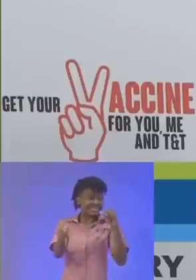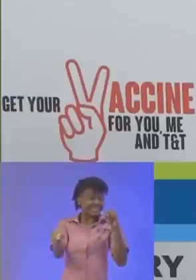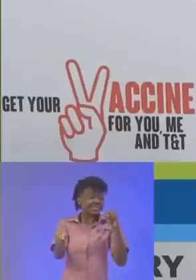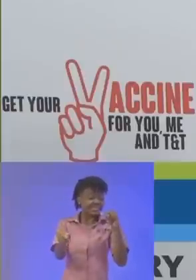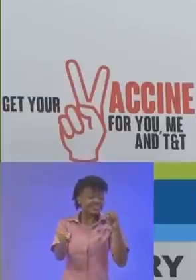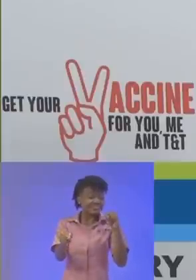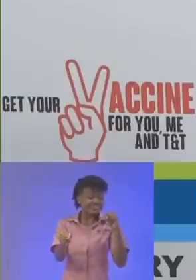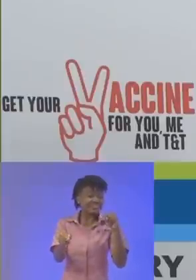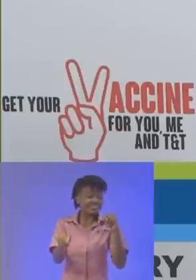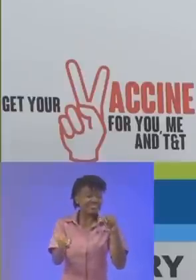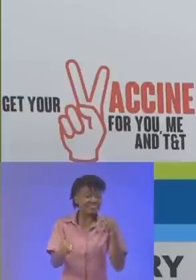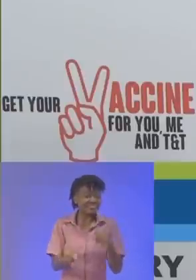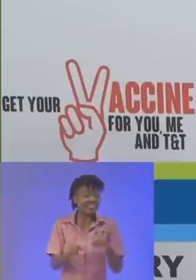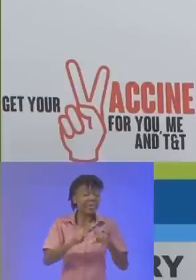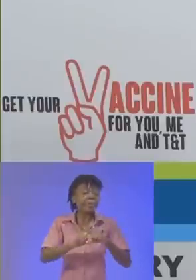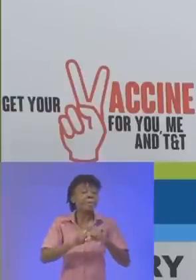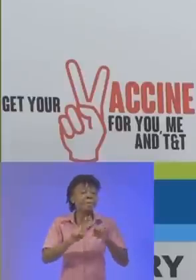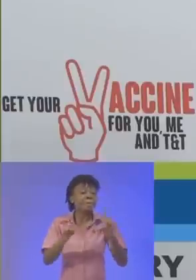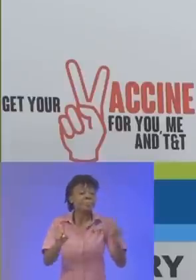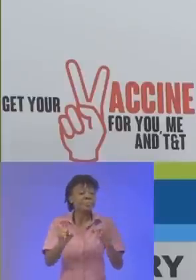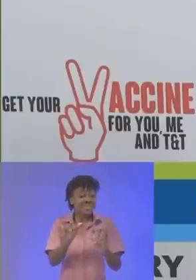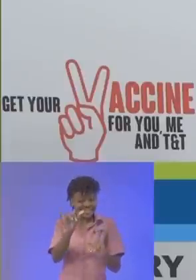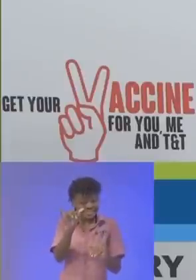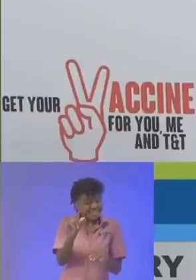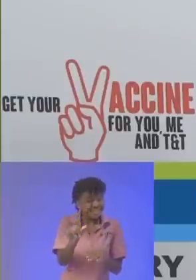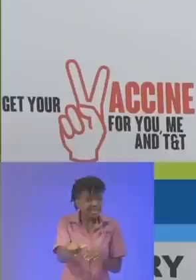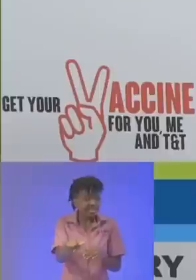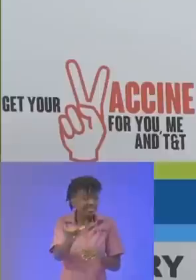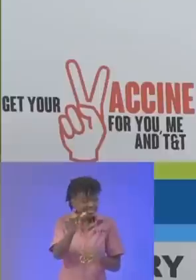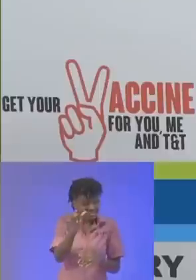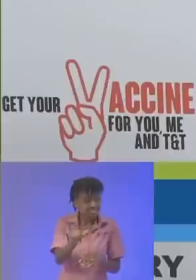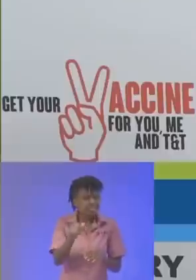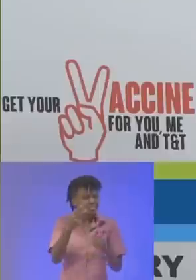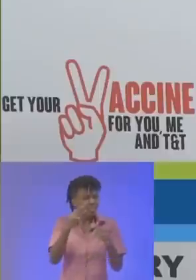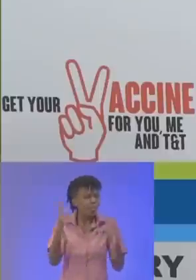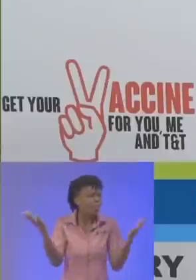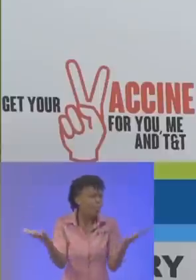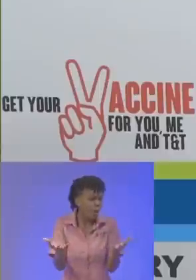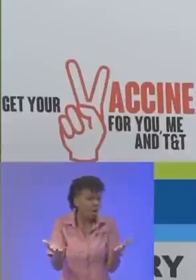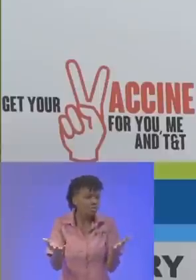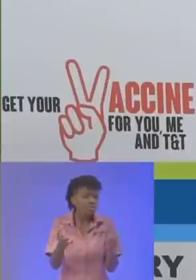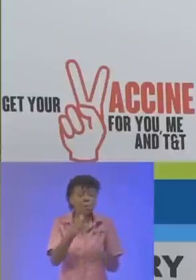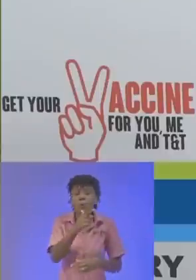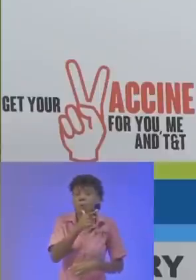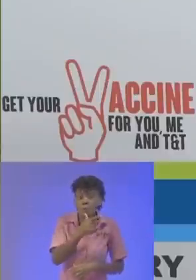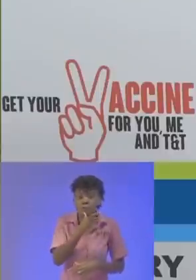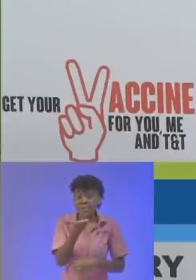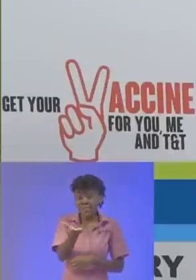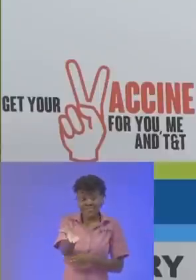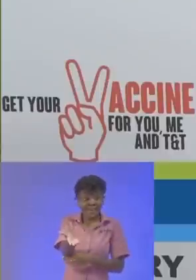very unrelenting and uncertain virus, and with previous waves,